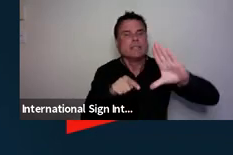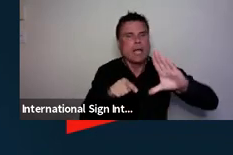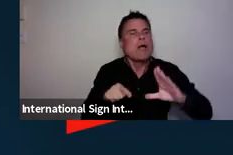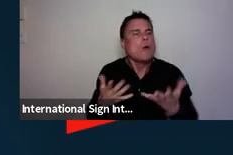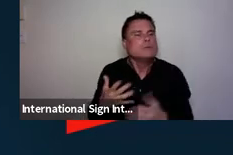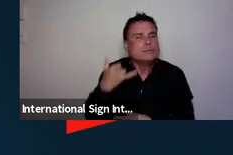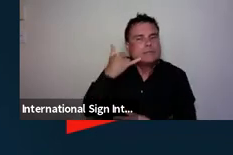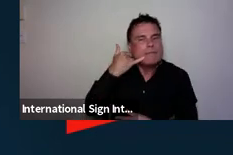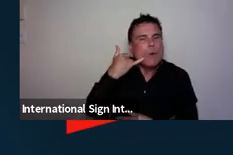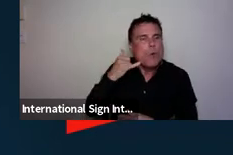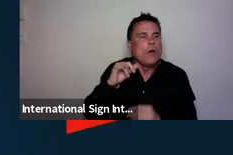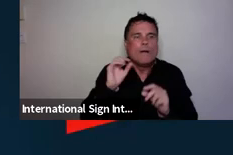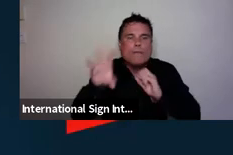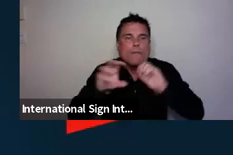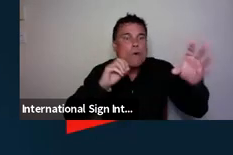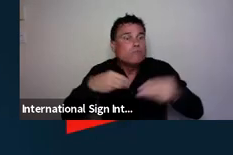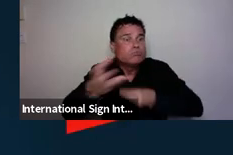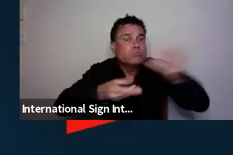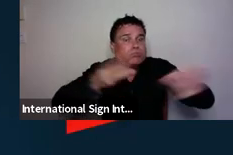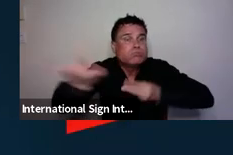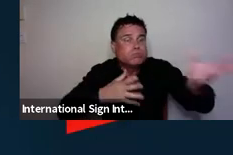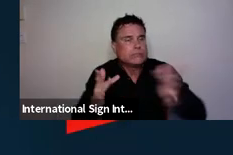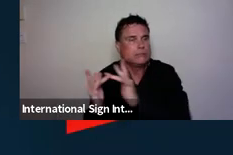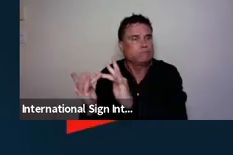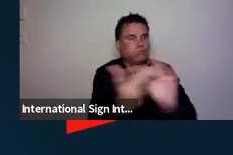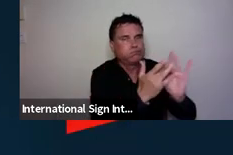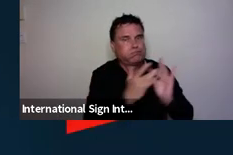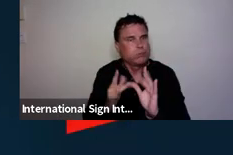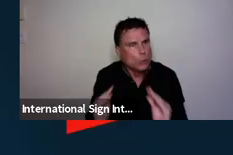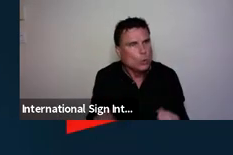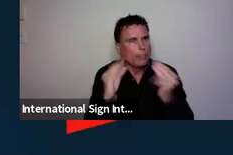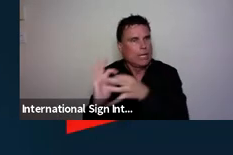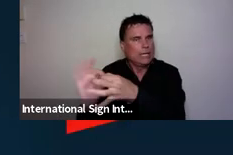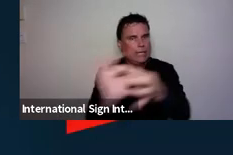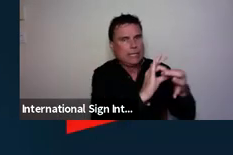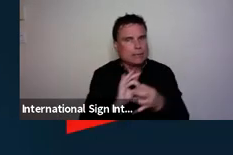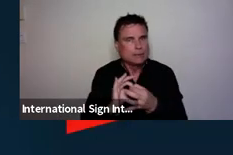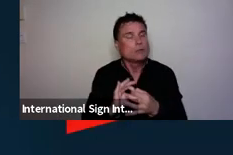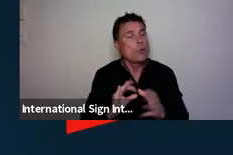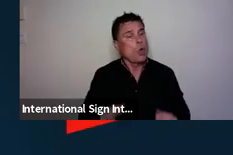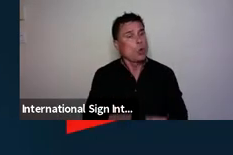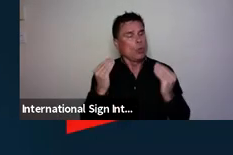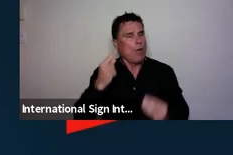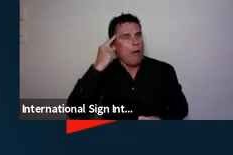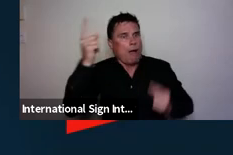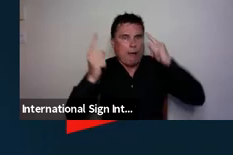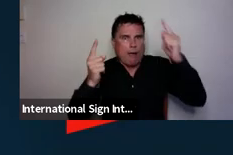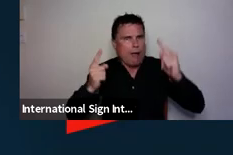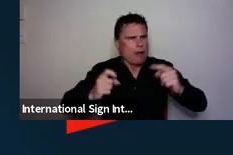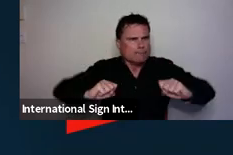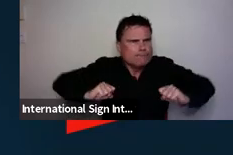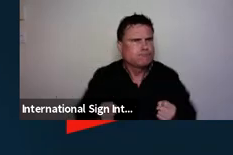now from there is that a diversity of young people are promoting the campaign through social media, particularly Indigenous